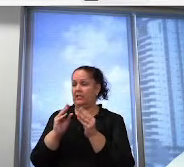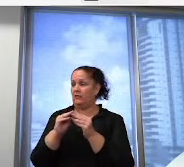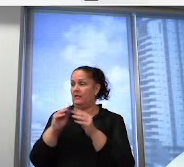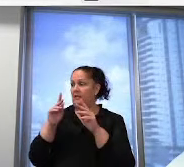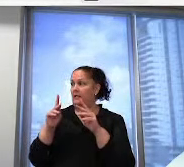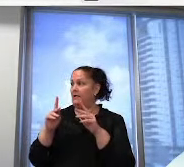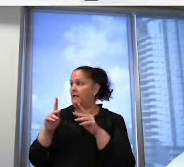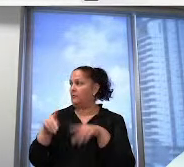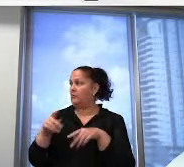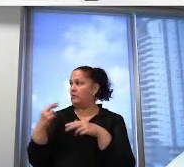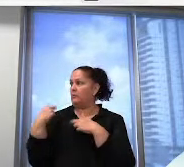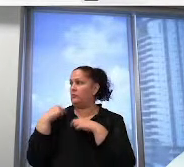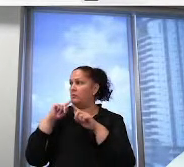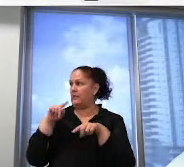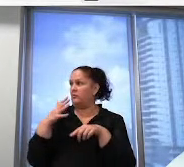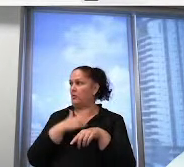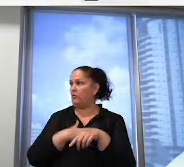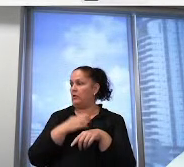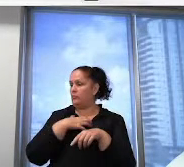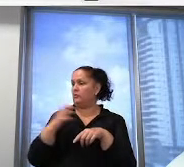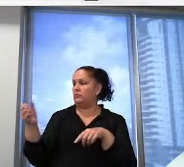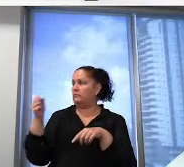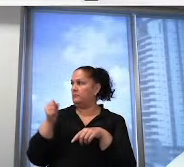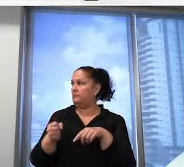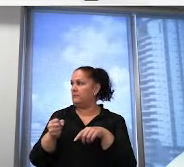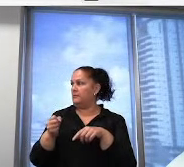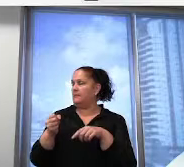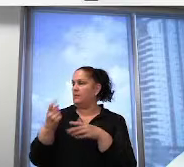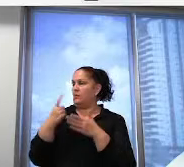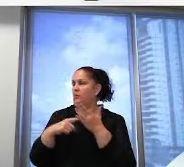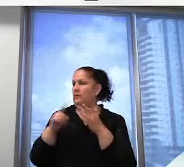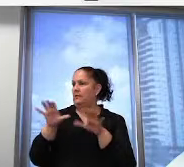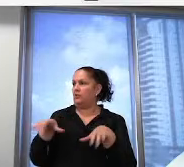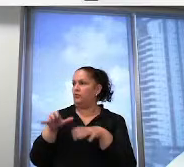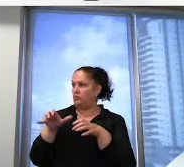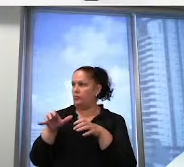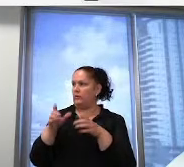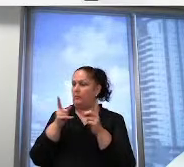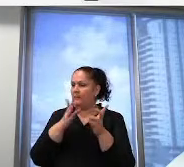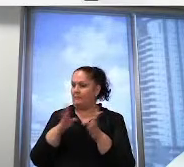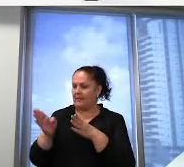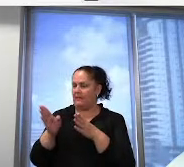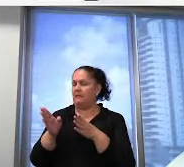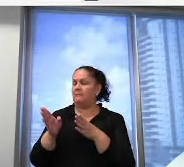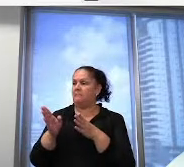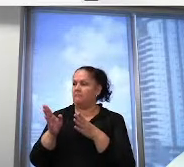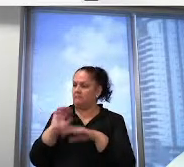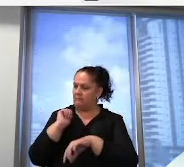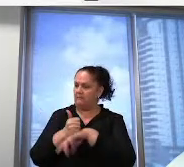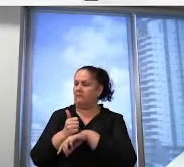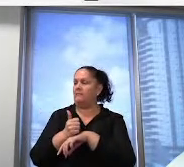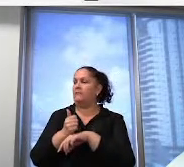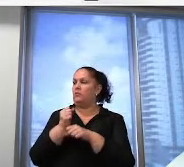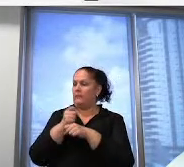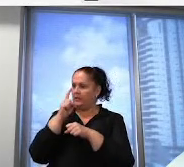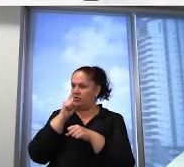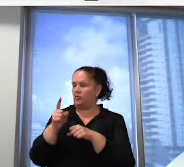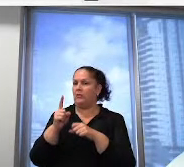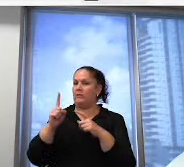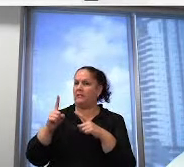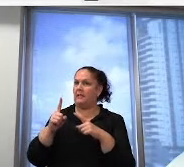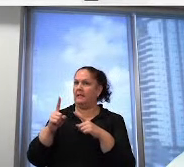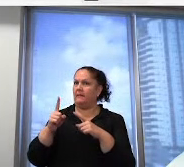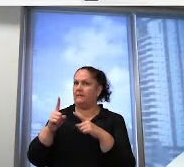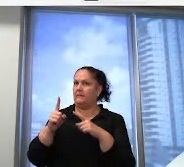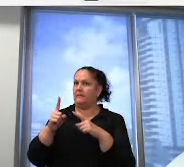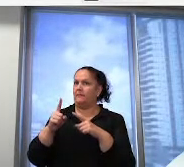to someone respond to that question. To make sure, what measures do they have to have in place with all the parties to make